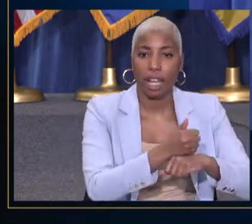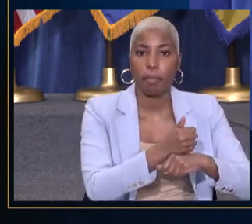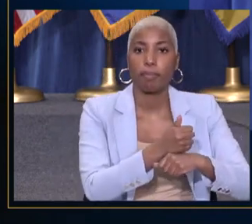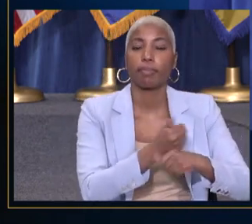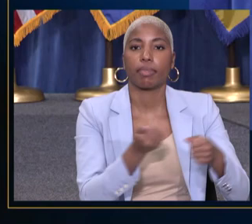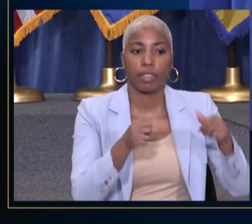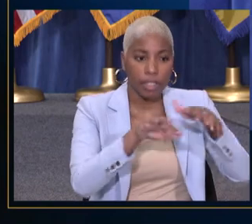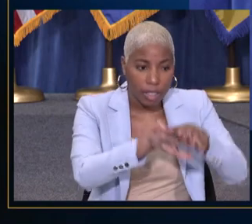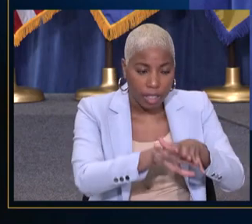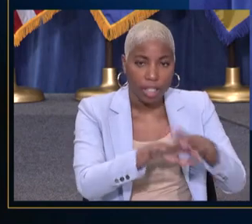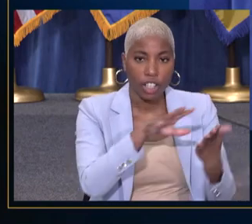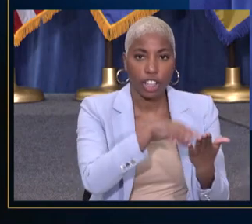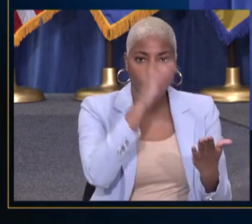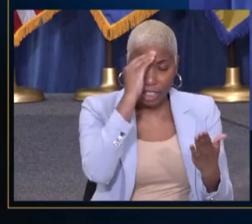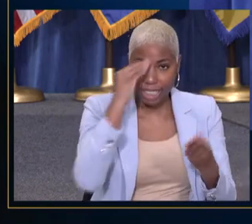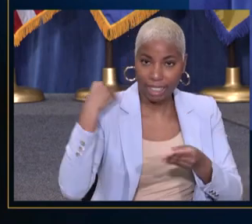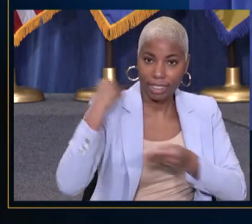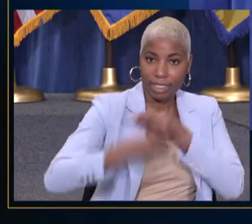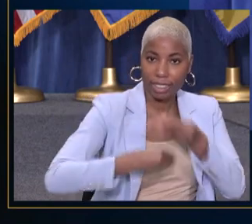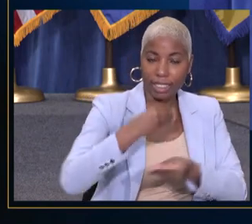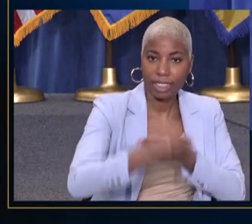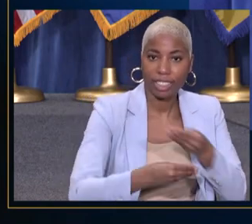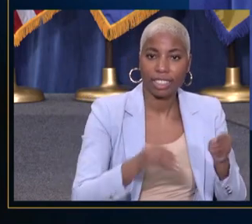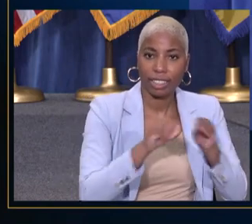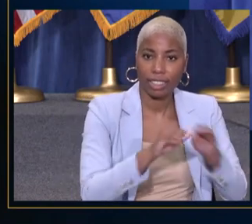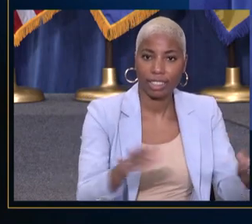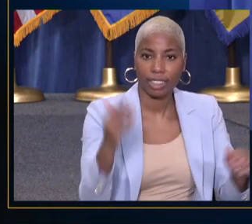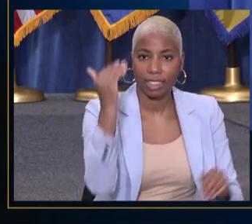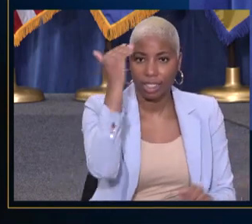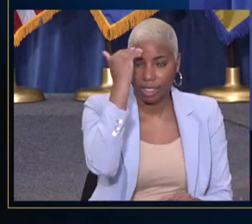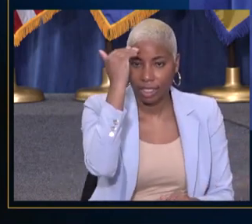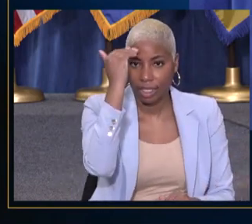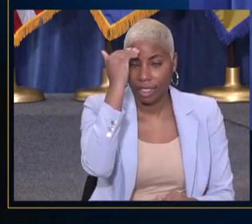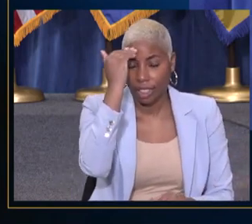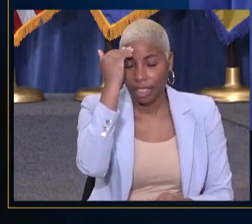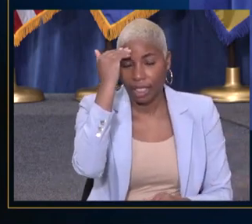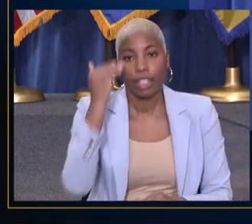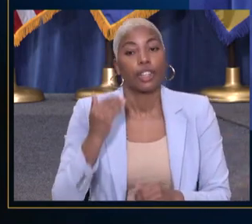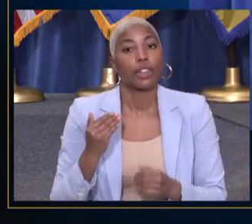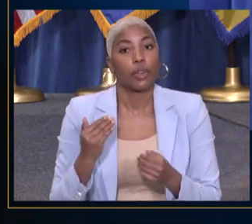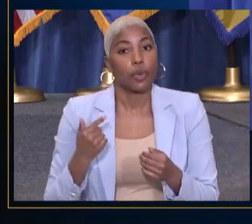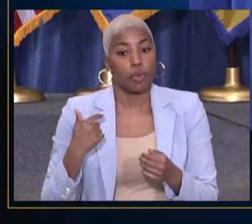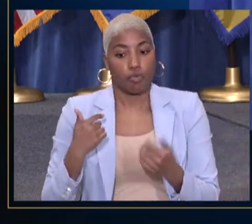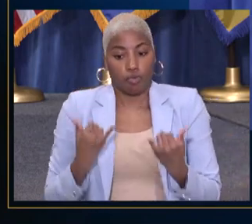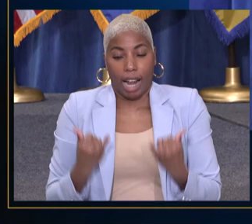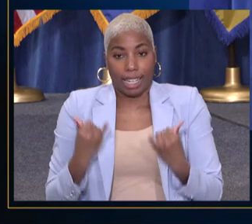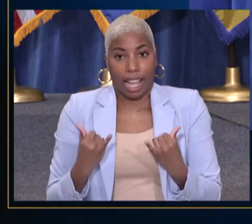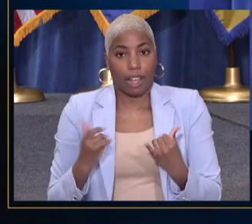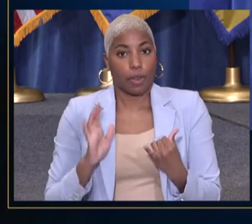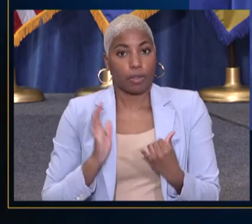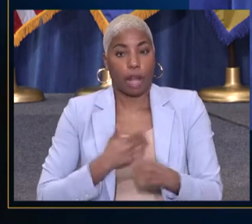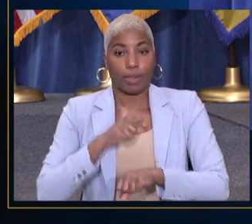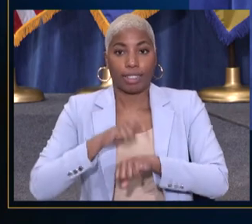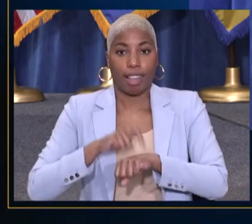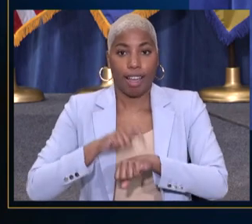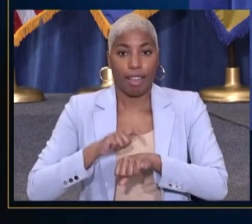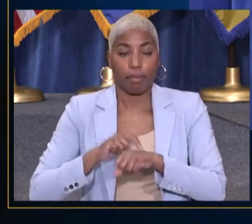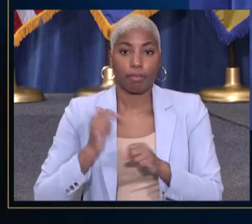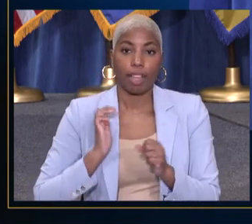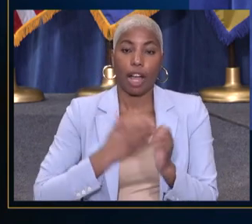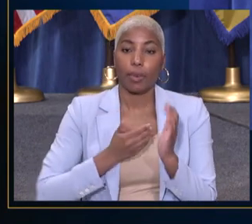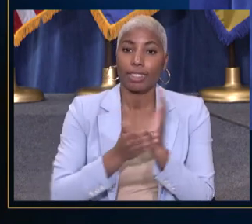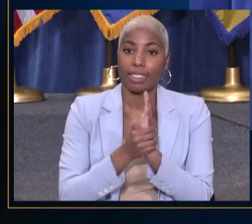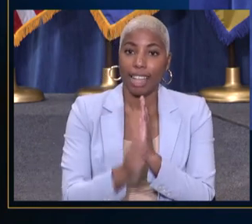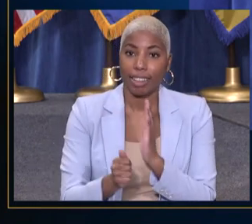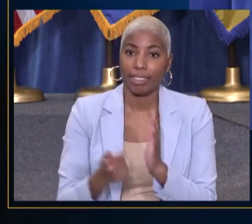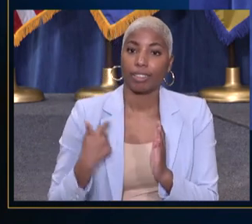and intergenerational knowledge sharing space. And that's what you have. Where we are and where we sit in our time and our talent and our treasure that